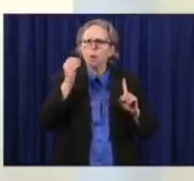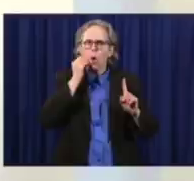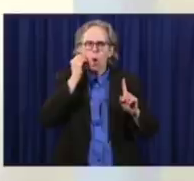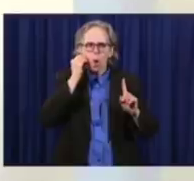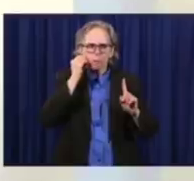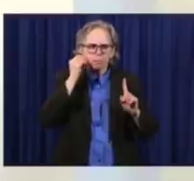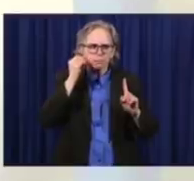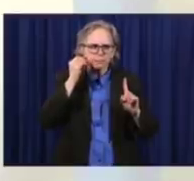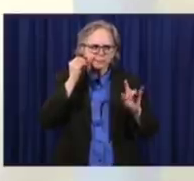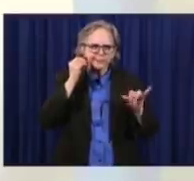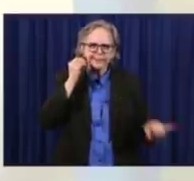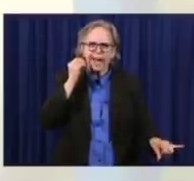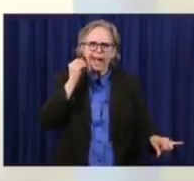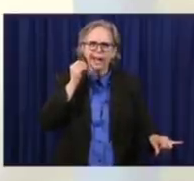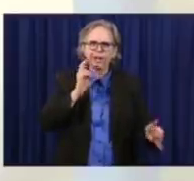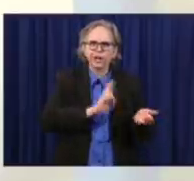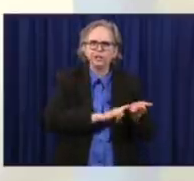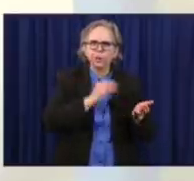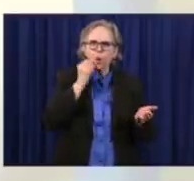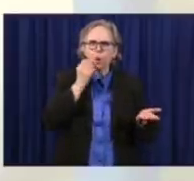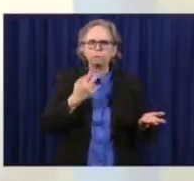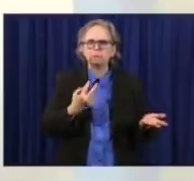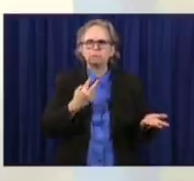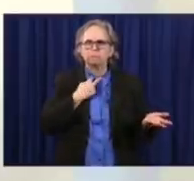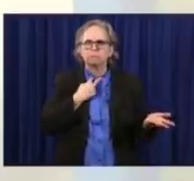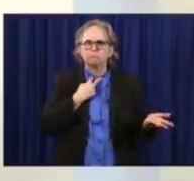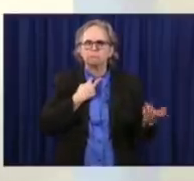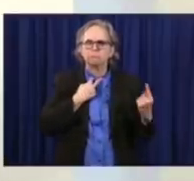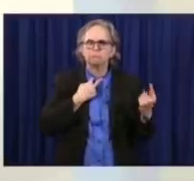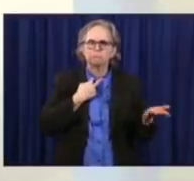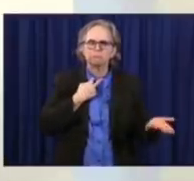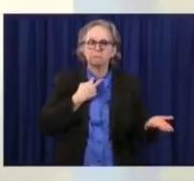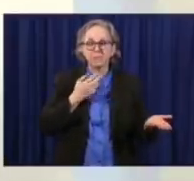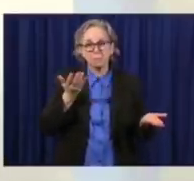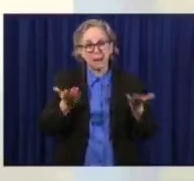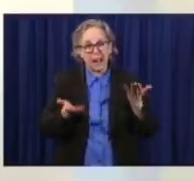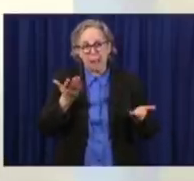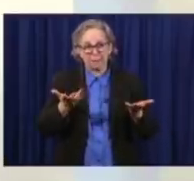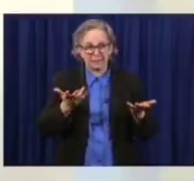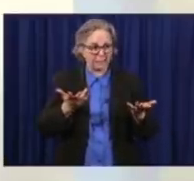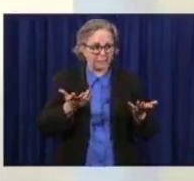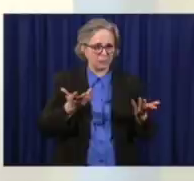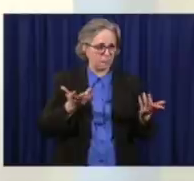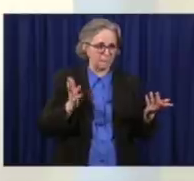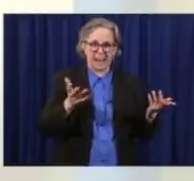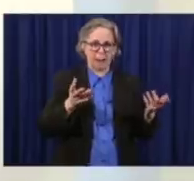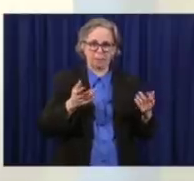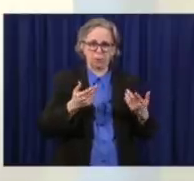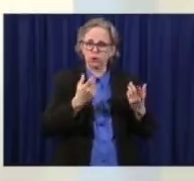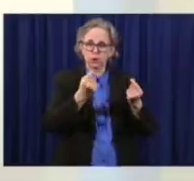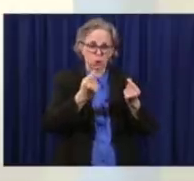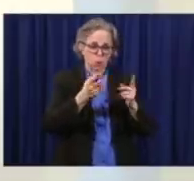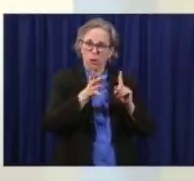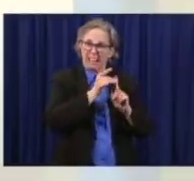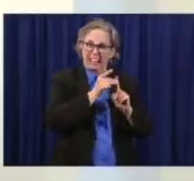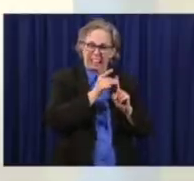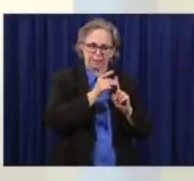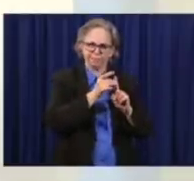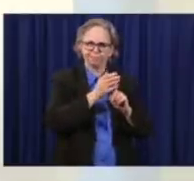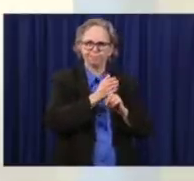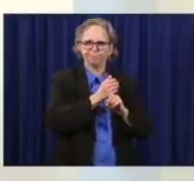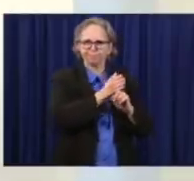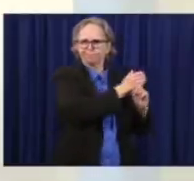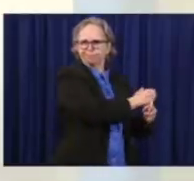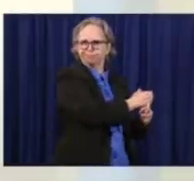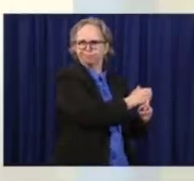isolate or quarantine someone in a given circumstance, that can work out, just like any of us coming home and quarantining. As you know,